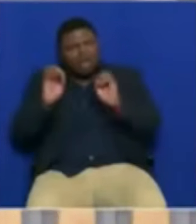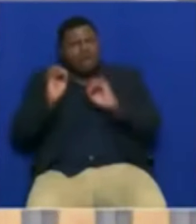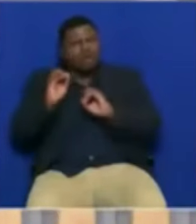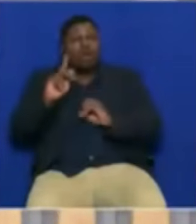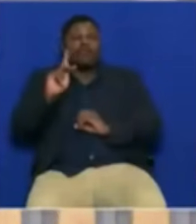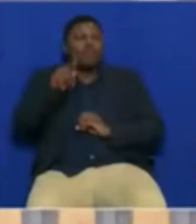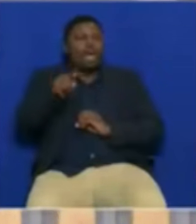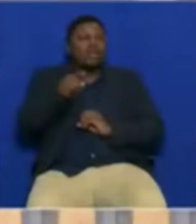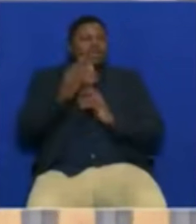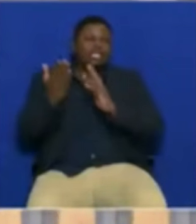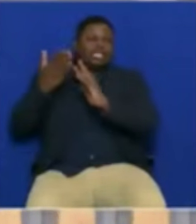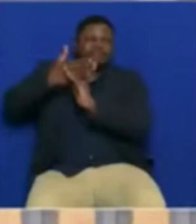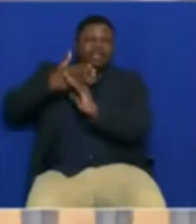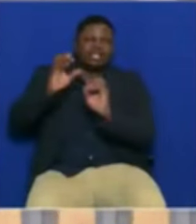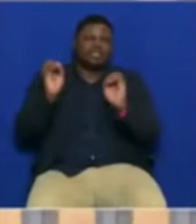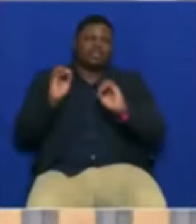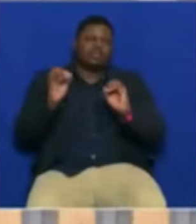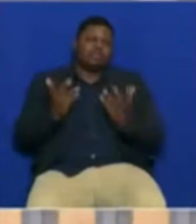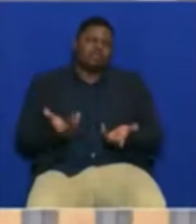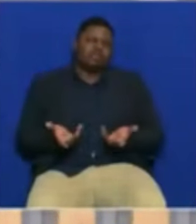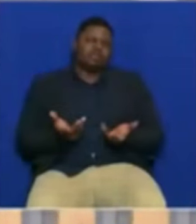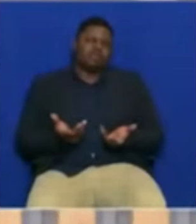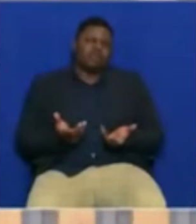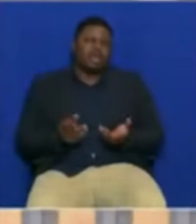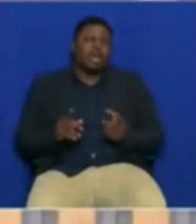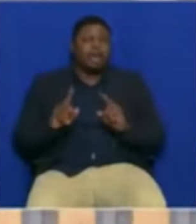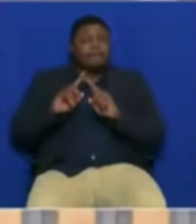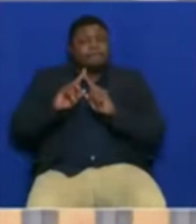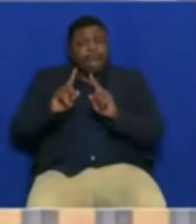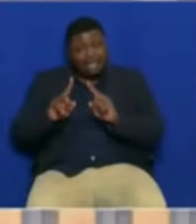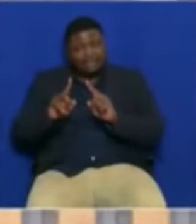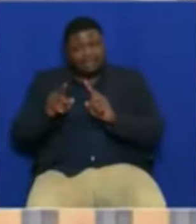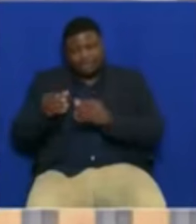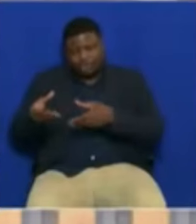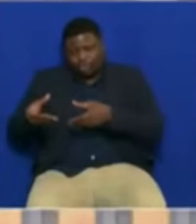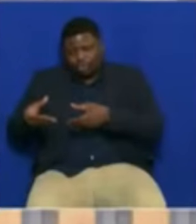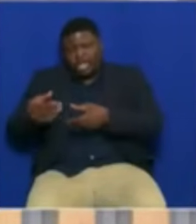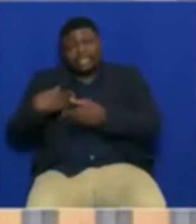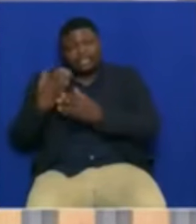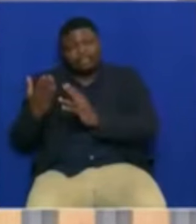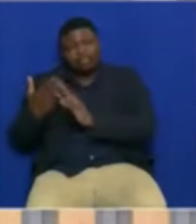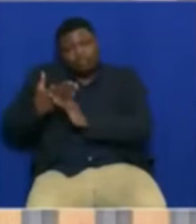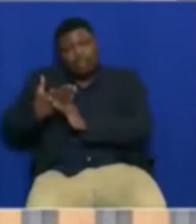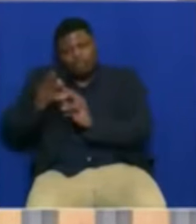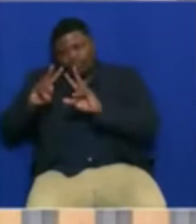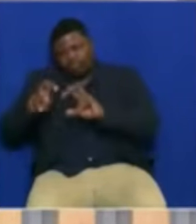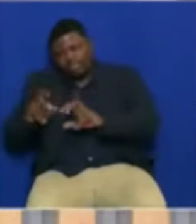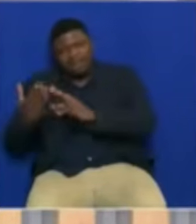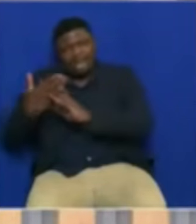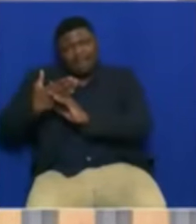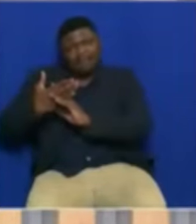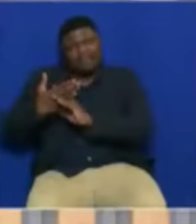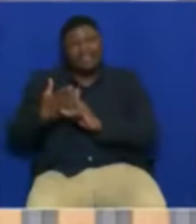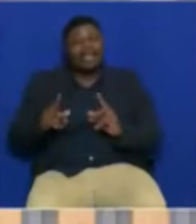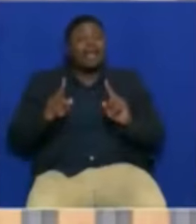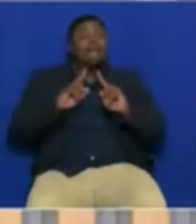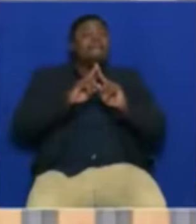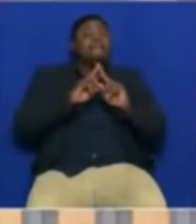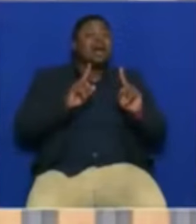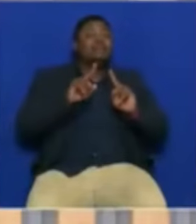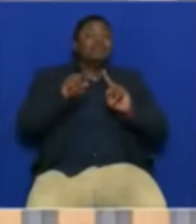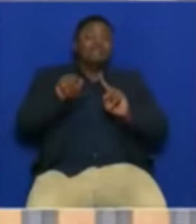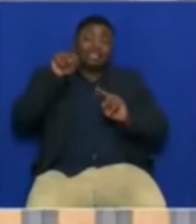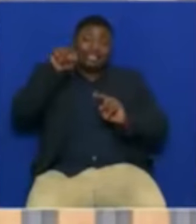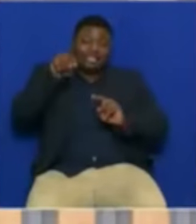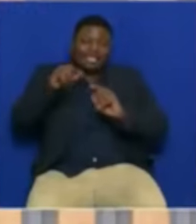of interference with the docket. Or covered up the docket. There is a cover-up in relation to that case, and the substance